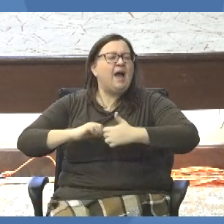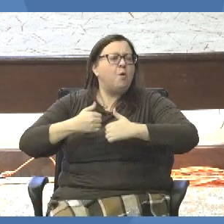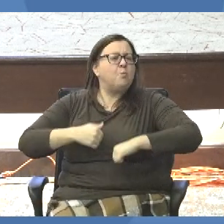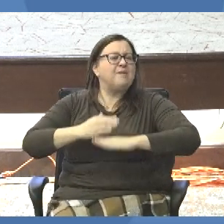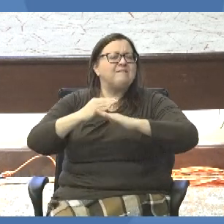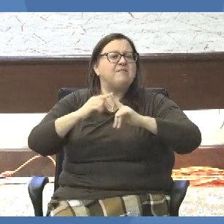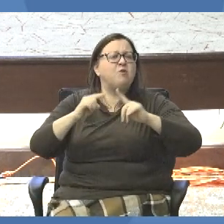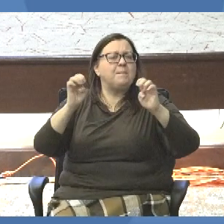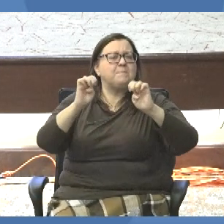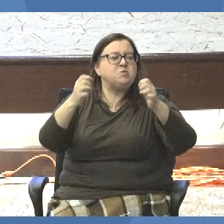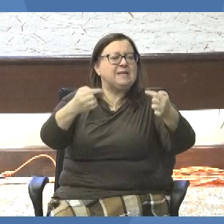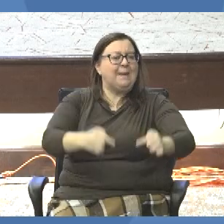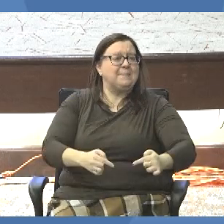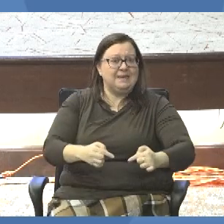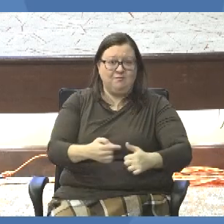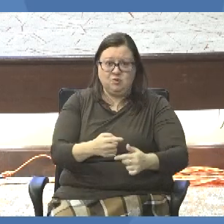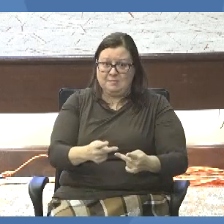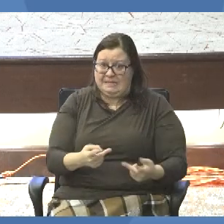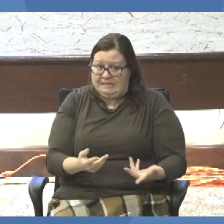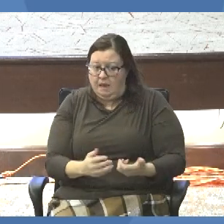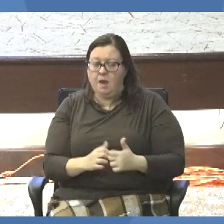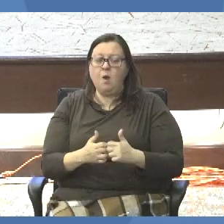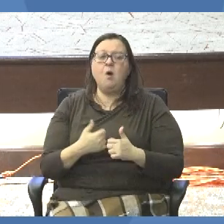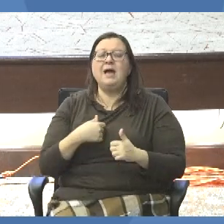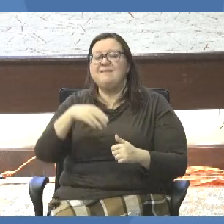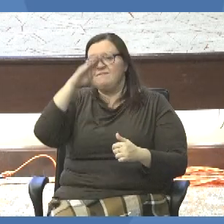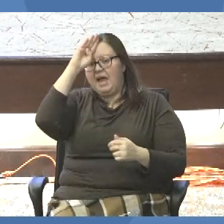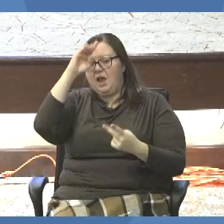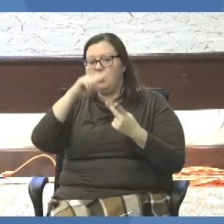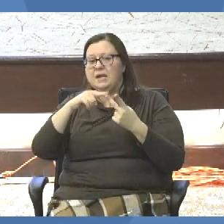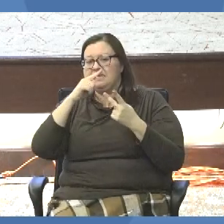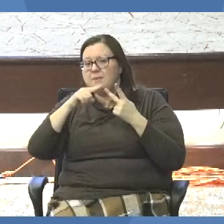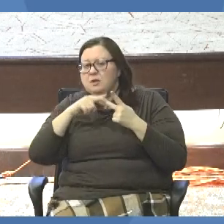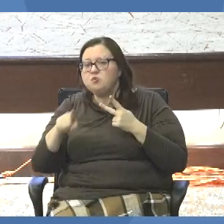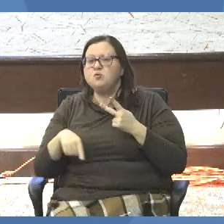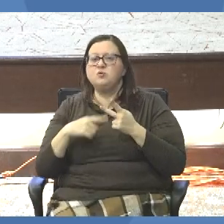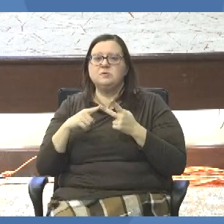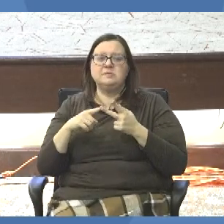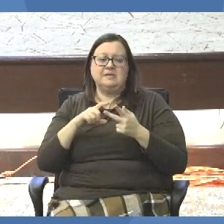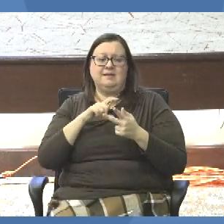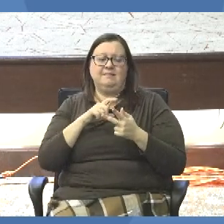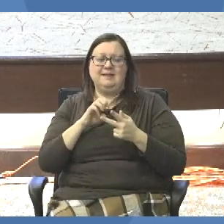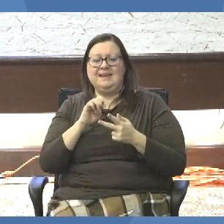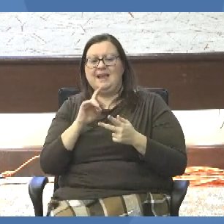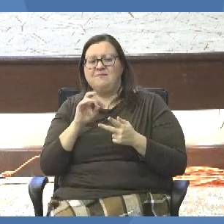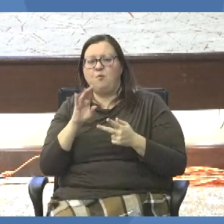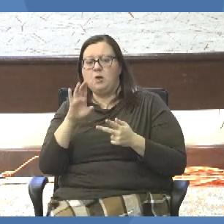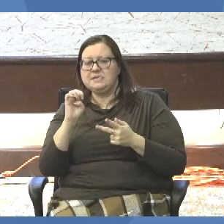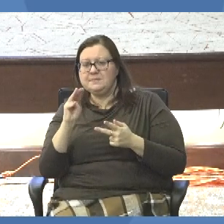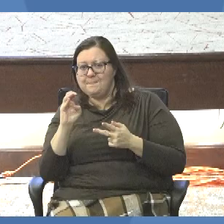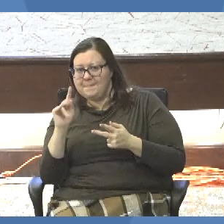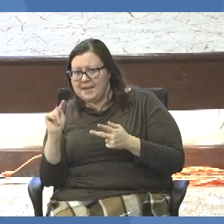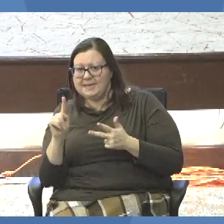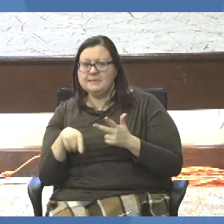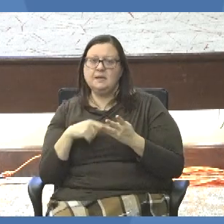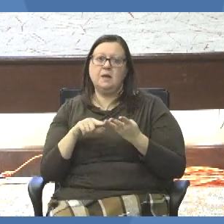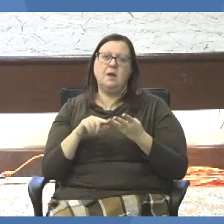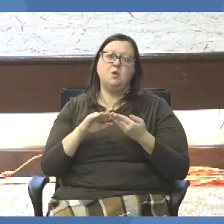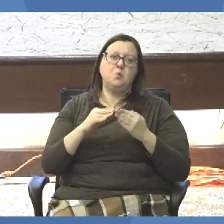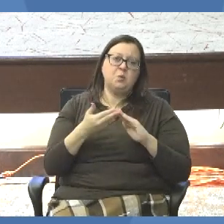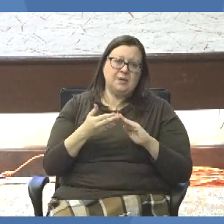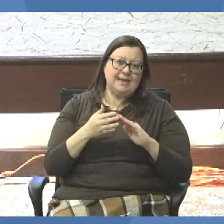And so we do this through our fire investigations, our fire inspectors, or our fire code enforcement, and then our community outreach efforts. And it's really the 3